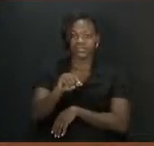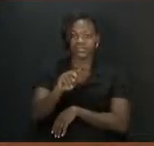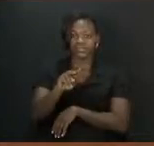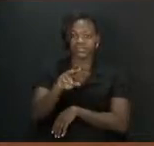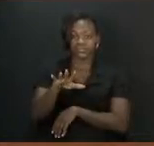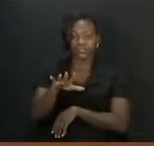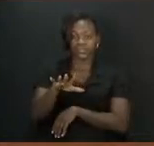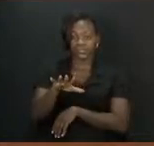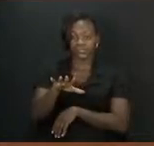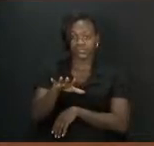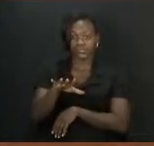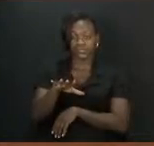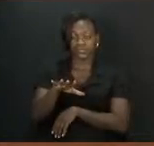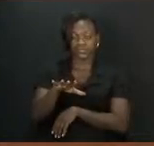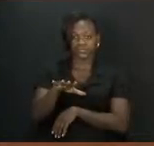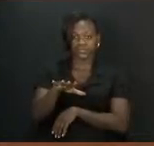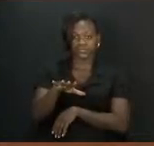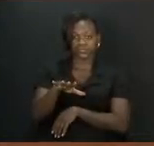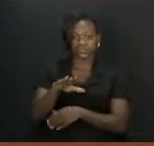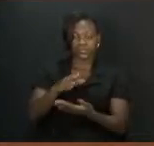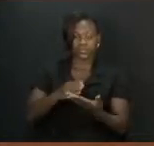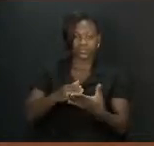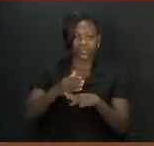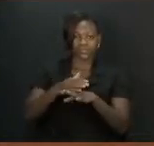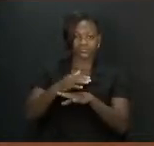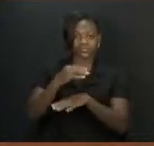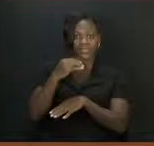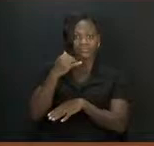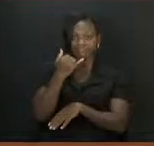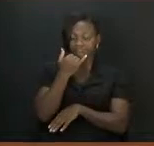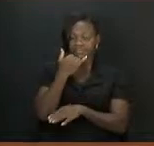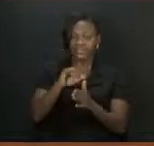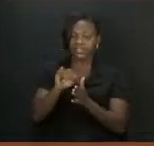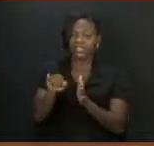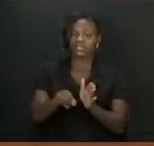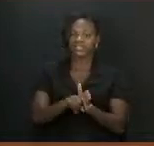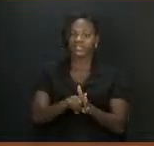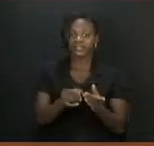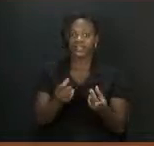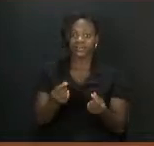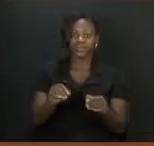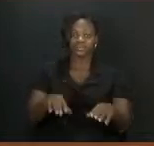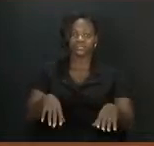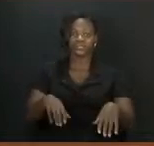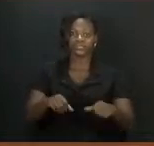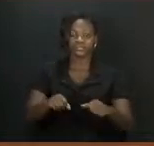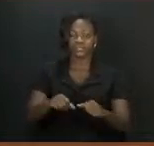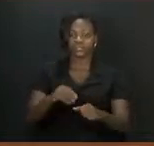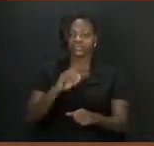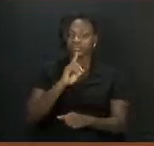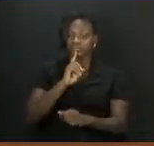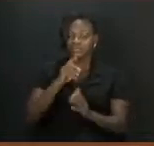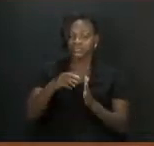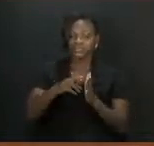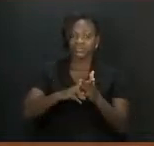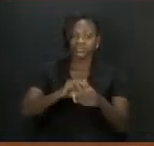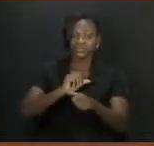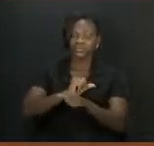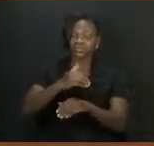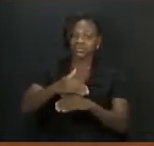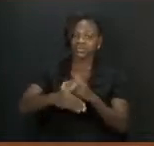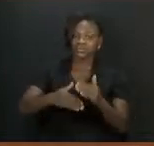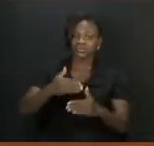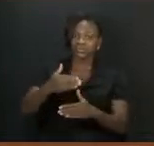2025, as corrected, is hereby adopted as the true record of